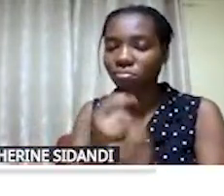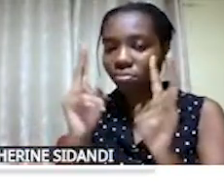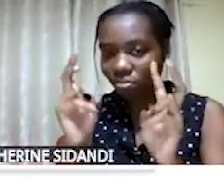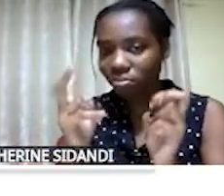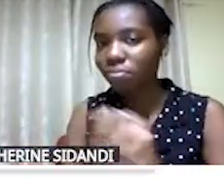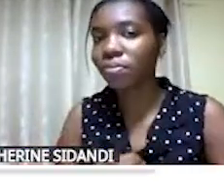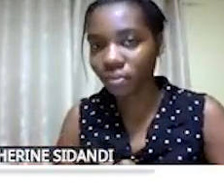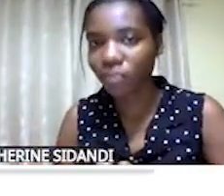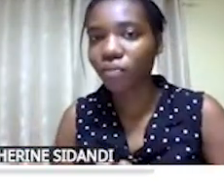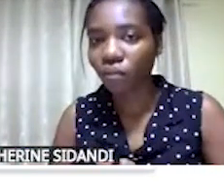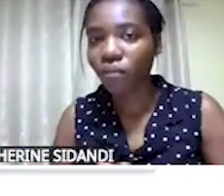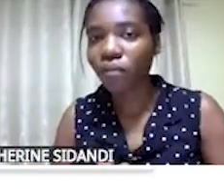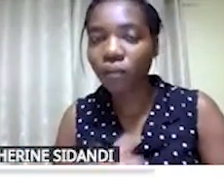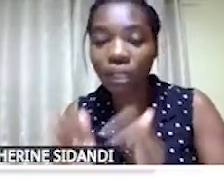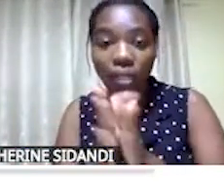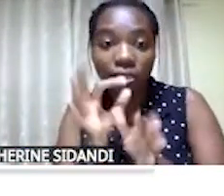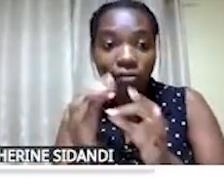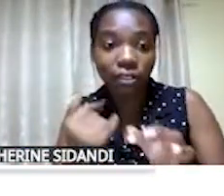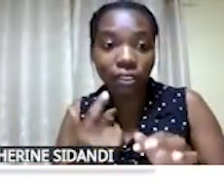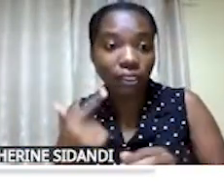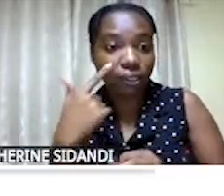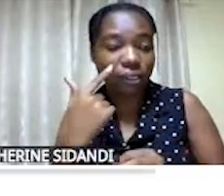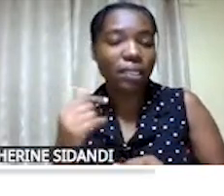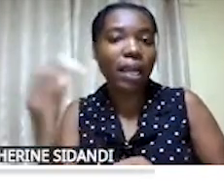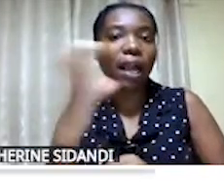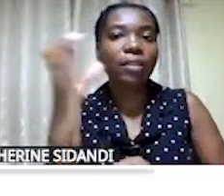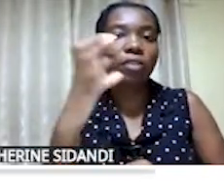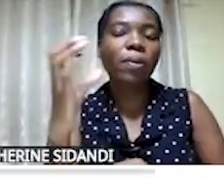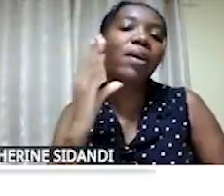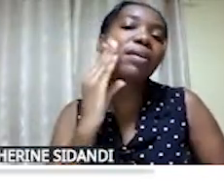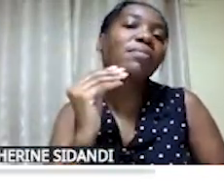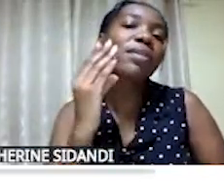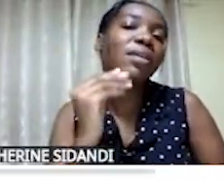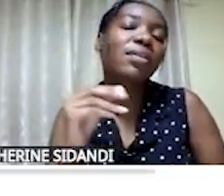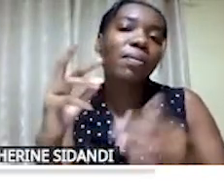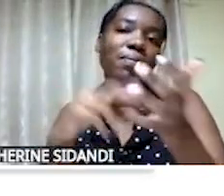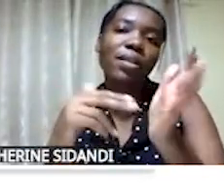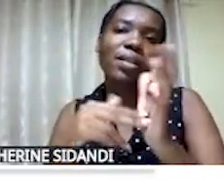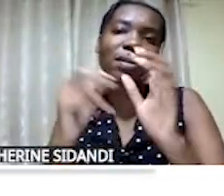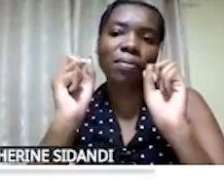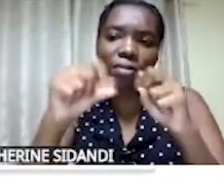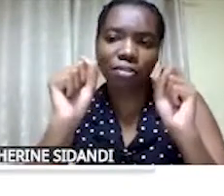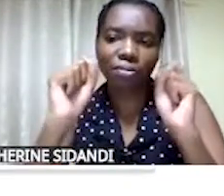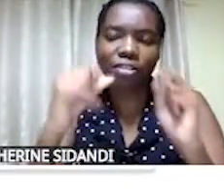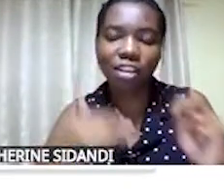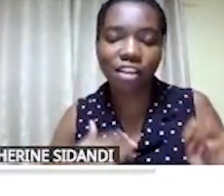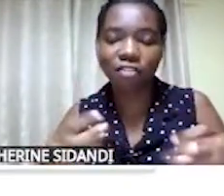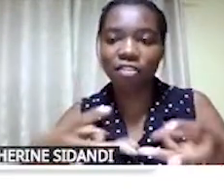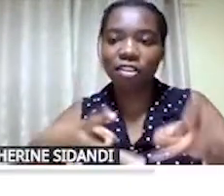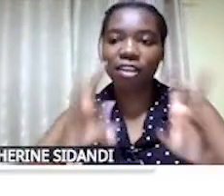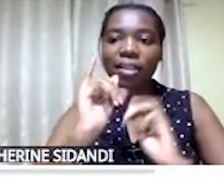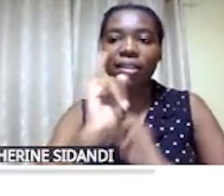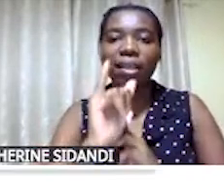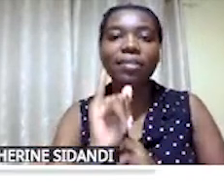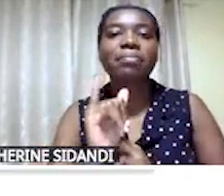you're saying it's customer experience, then embed it in your strategy. How are we saying